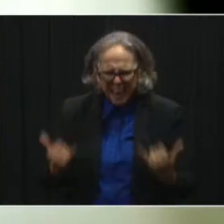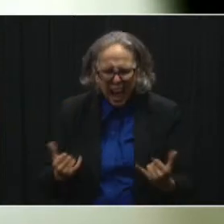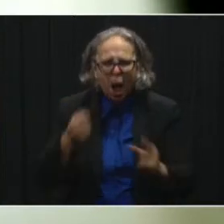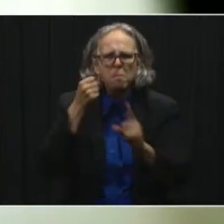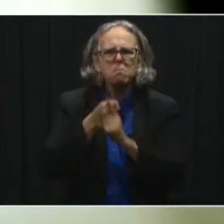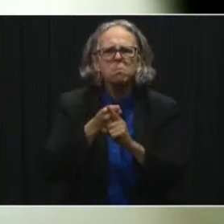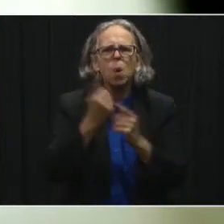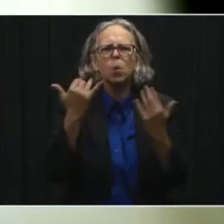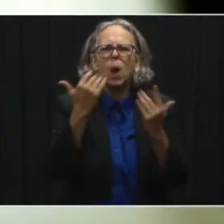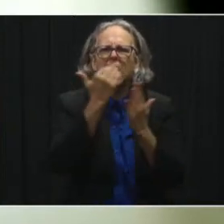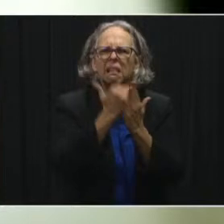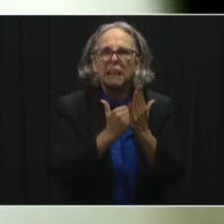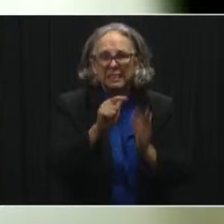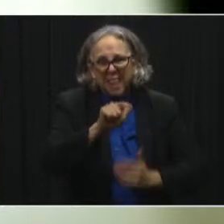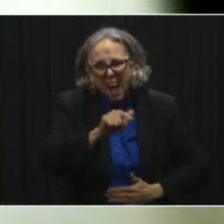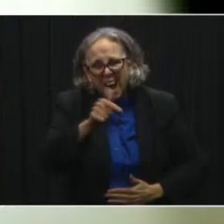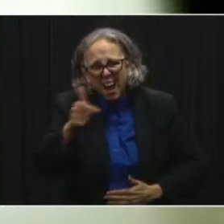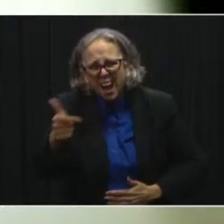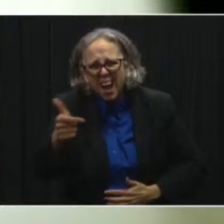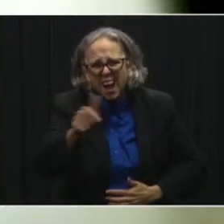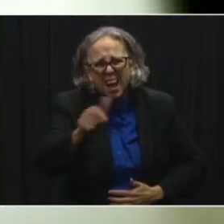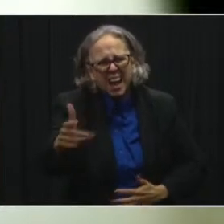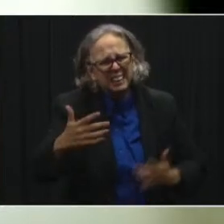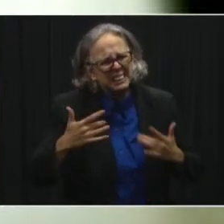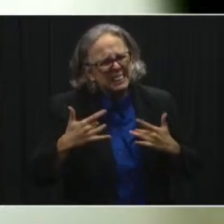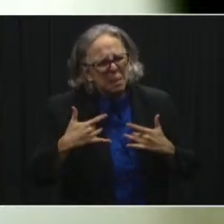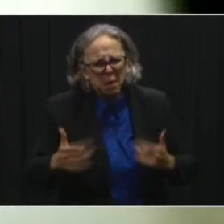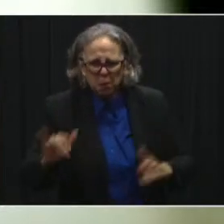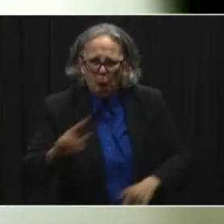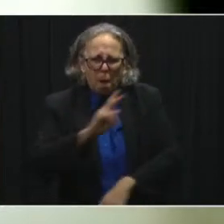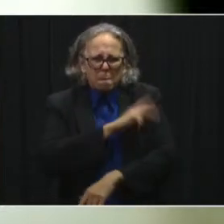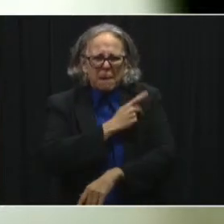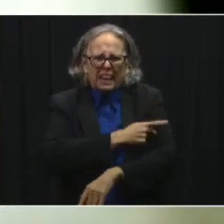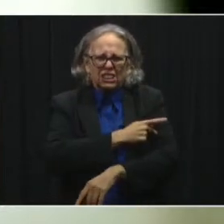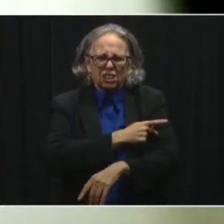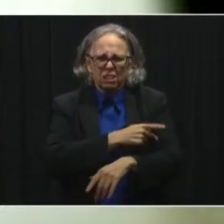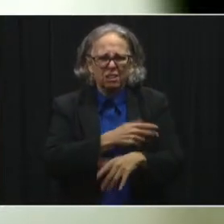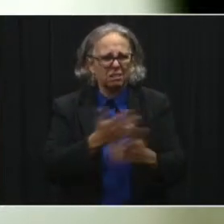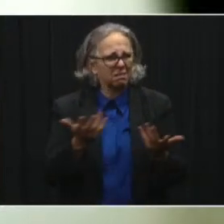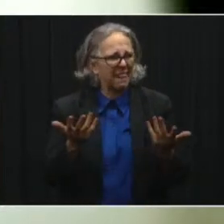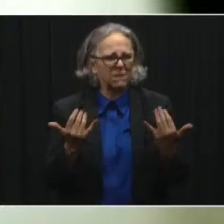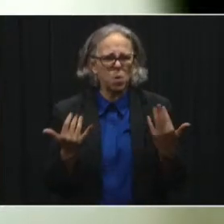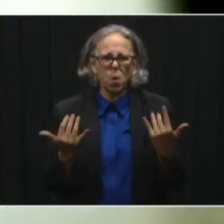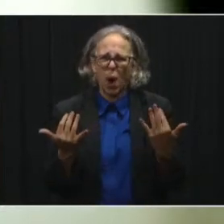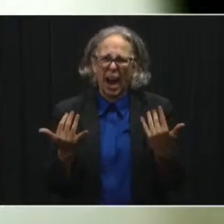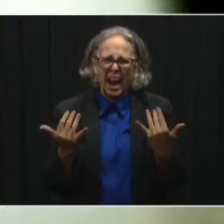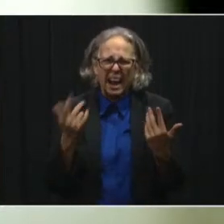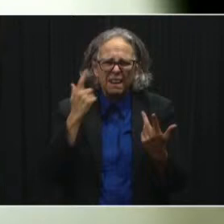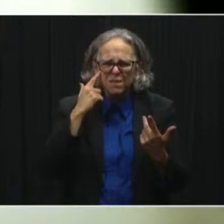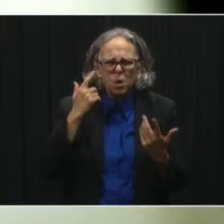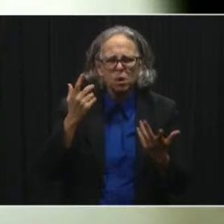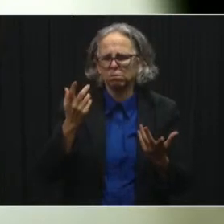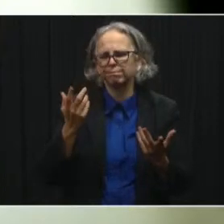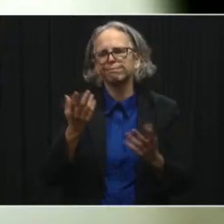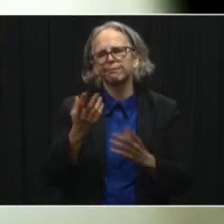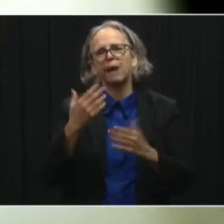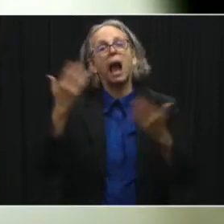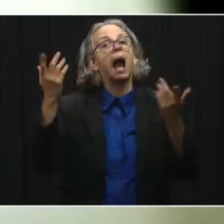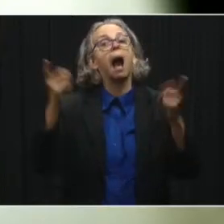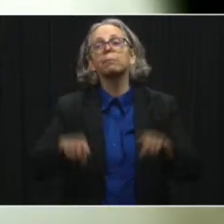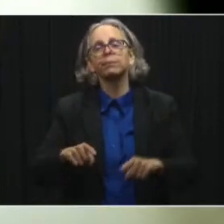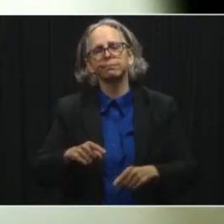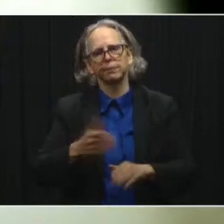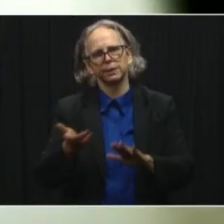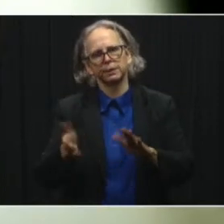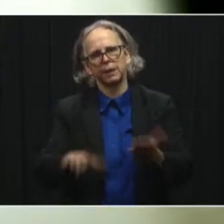these patients die at the other hospital waiting for this critical resource. Our nurses, our respiratory therapists,